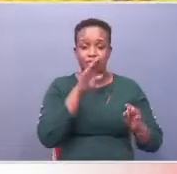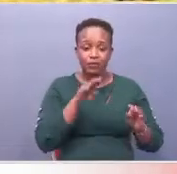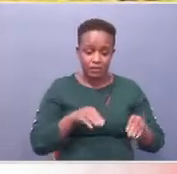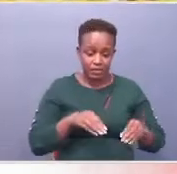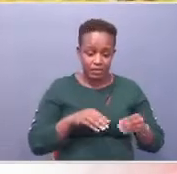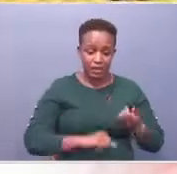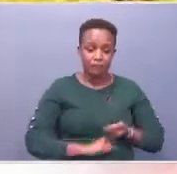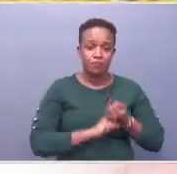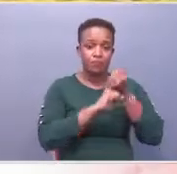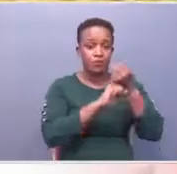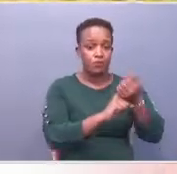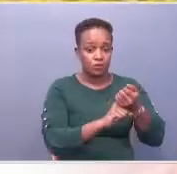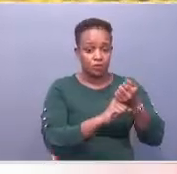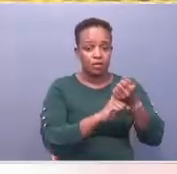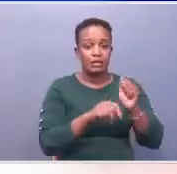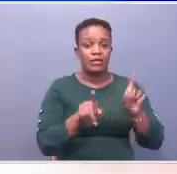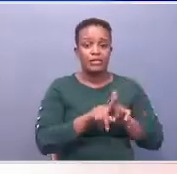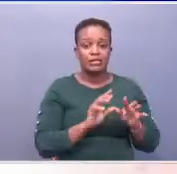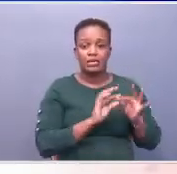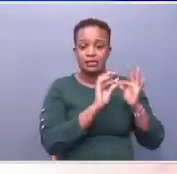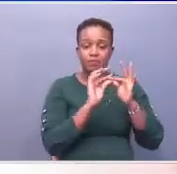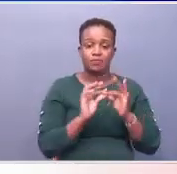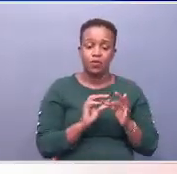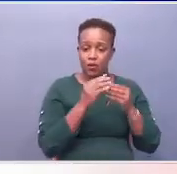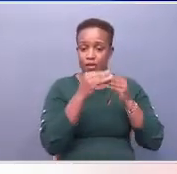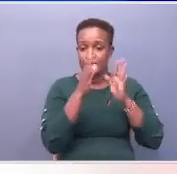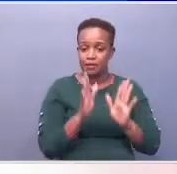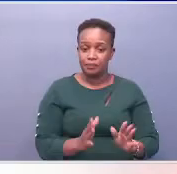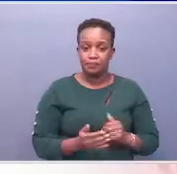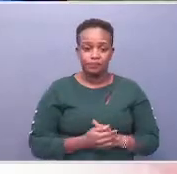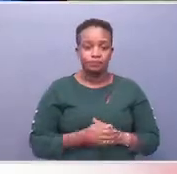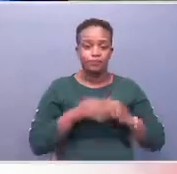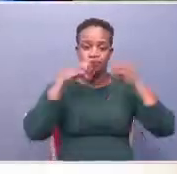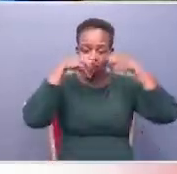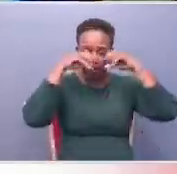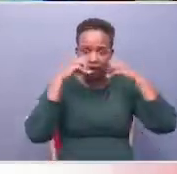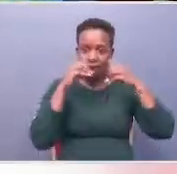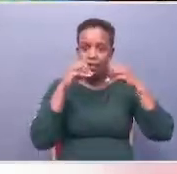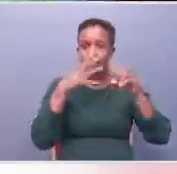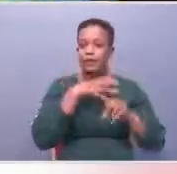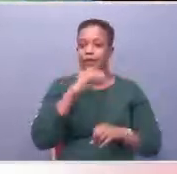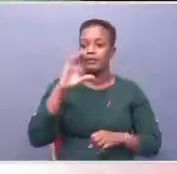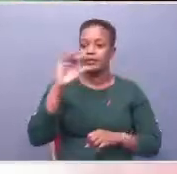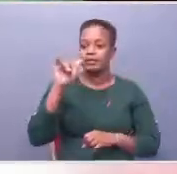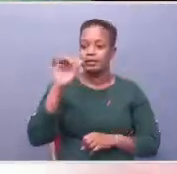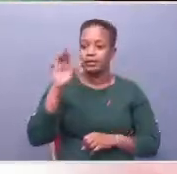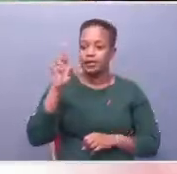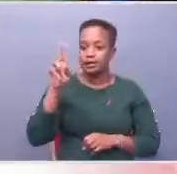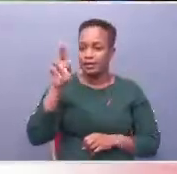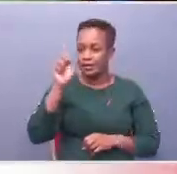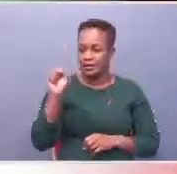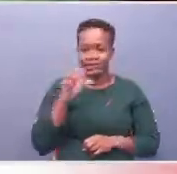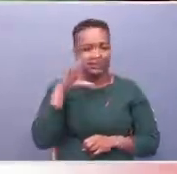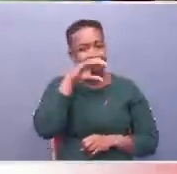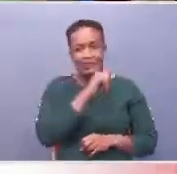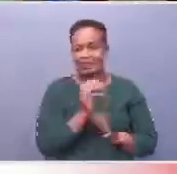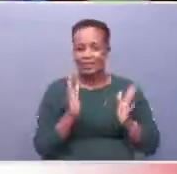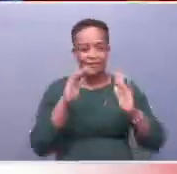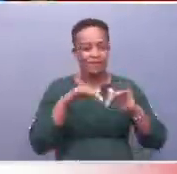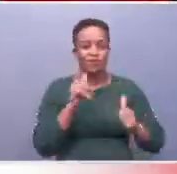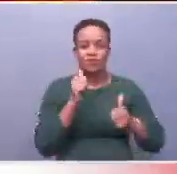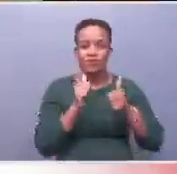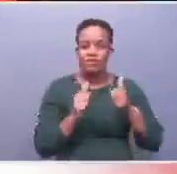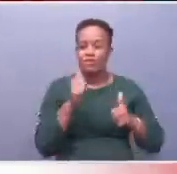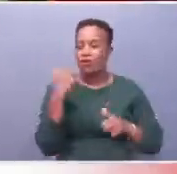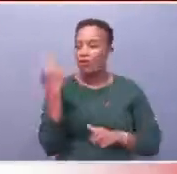presidential candidate of Azimio at KICC. OKA principals Mother Karua and Cyrus Jirongo skipped the event that was only